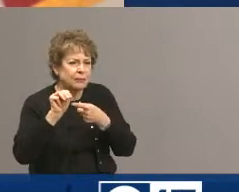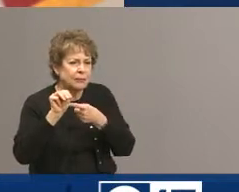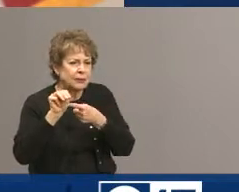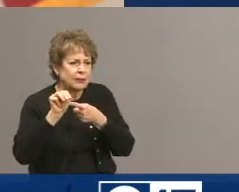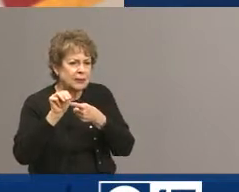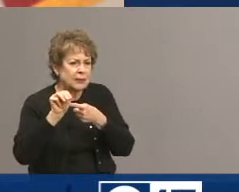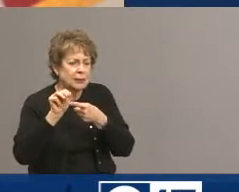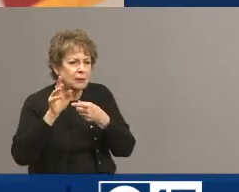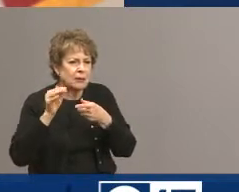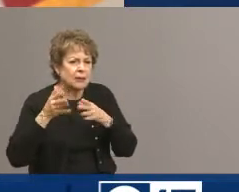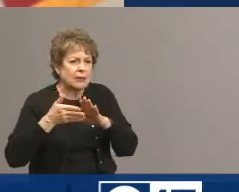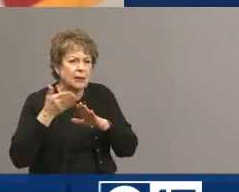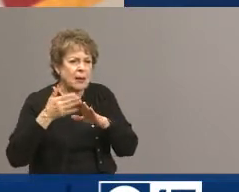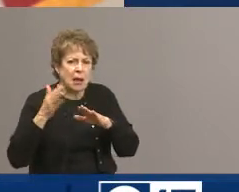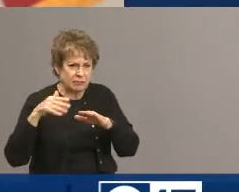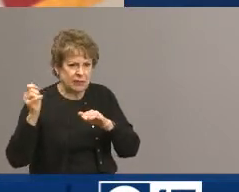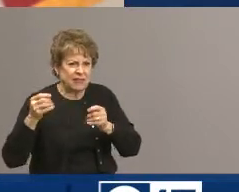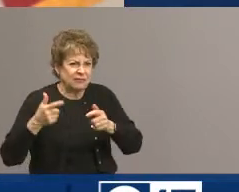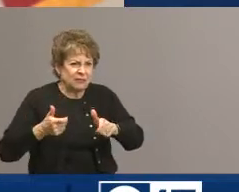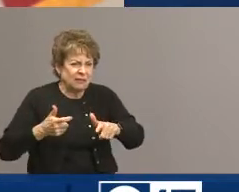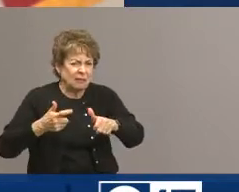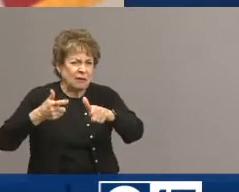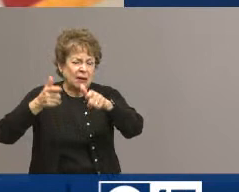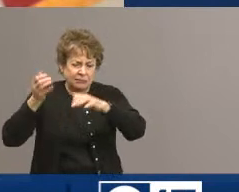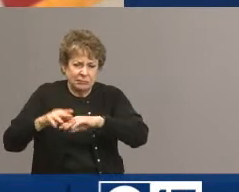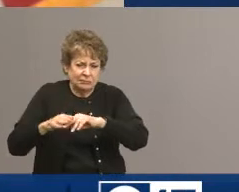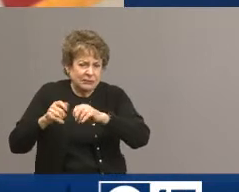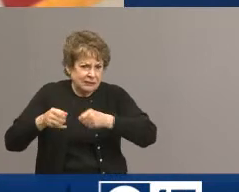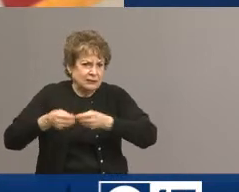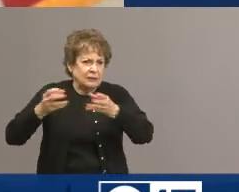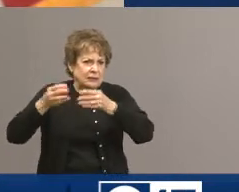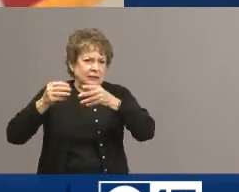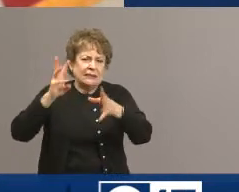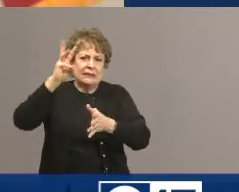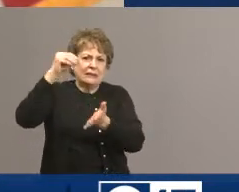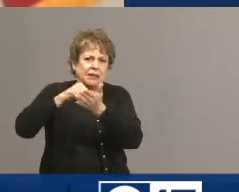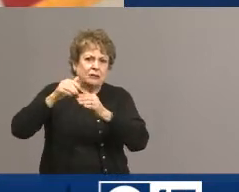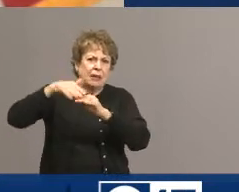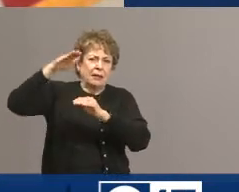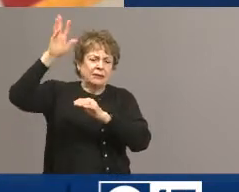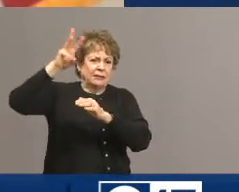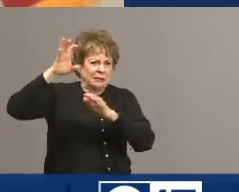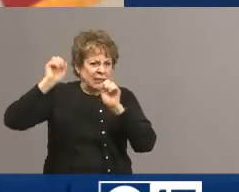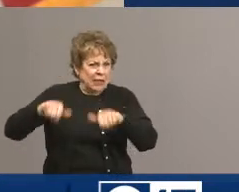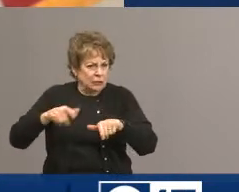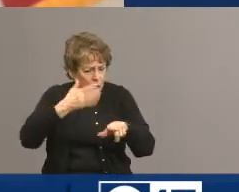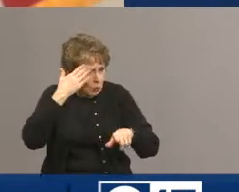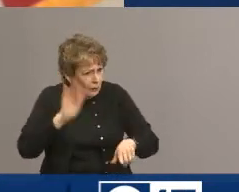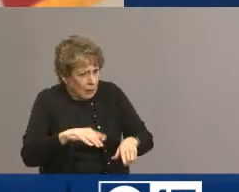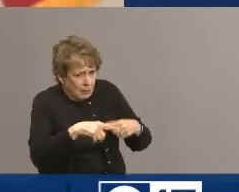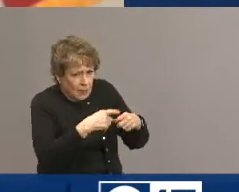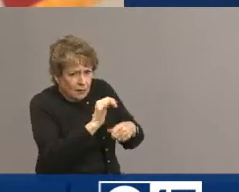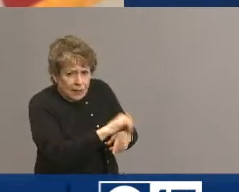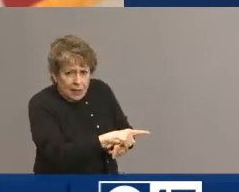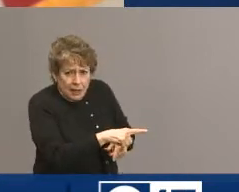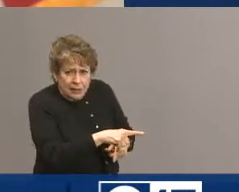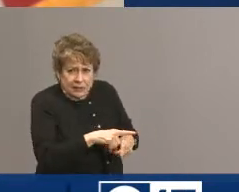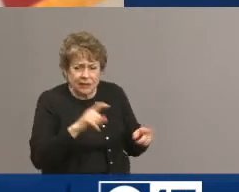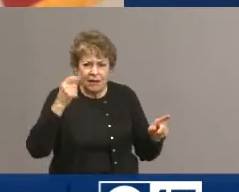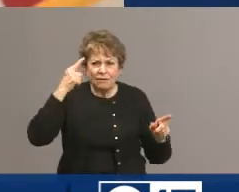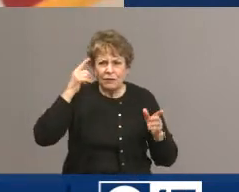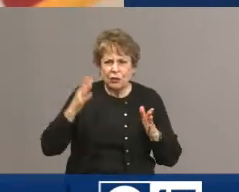a new platform that hasn't, I believe, been used in Arizona before. I believe it comes from Europe, and so it's